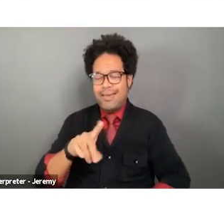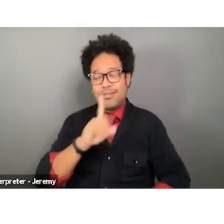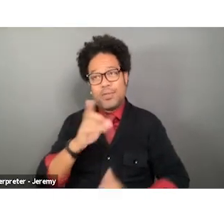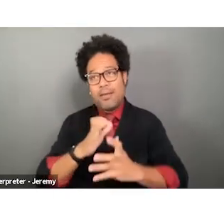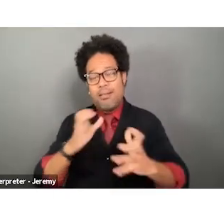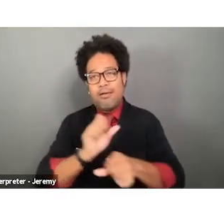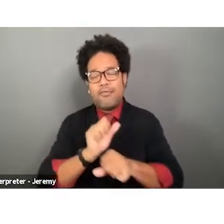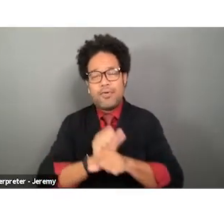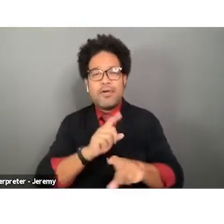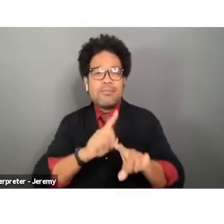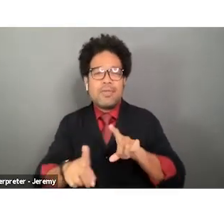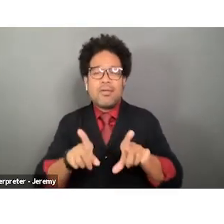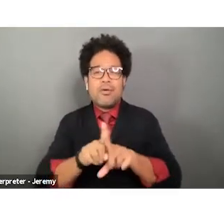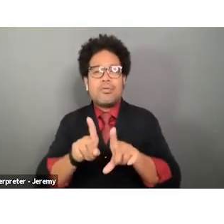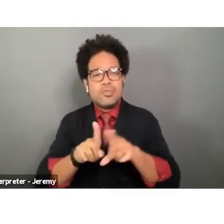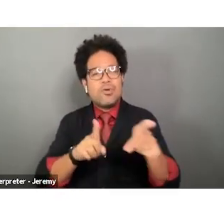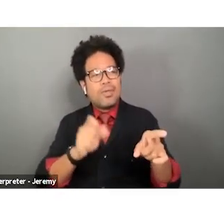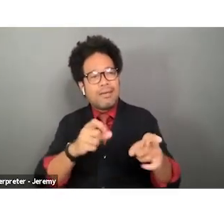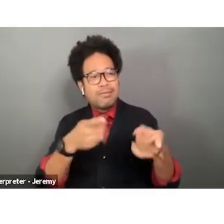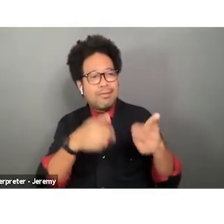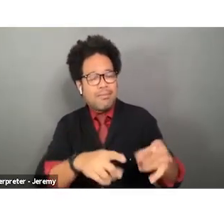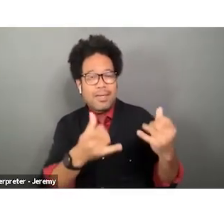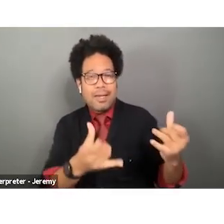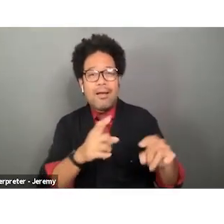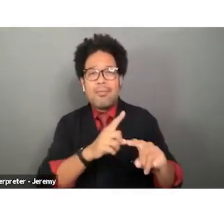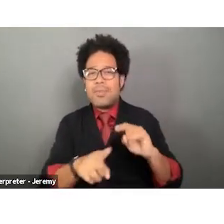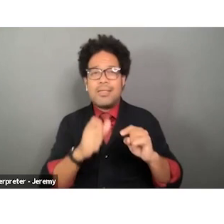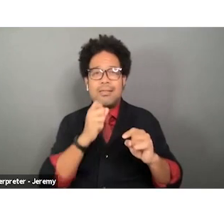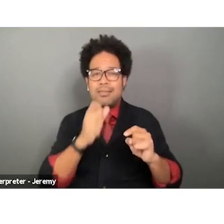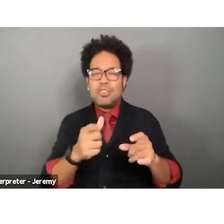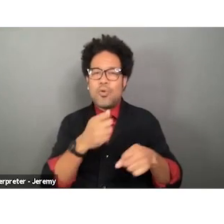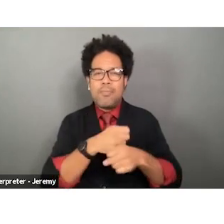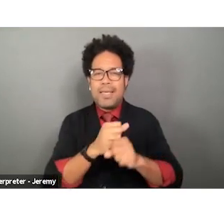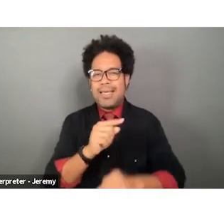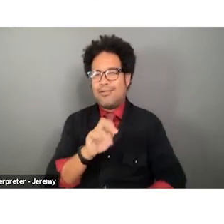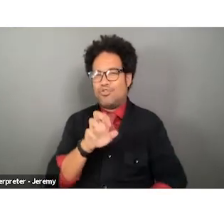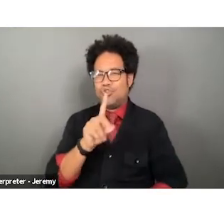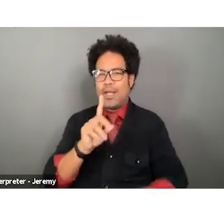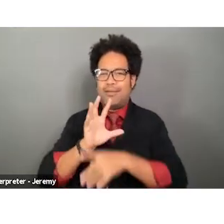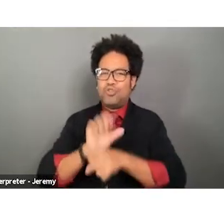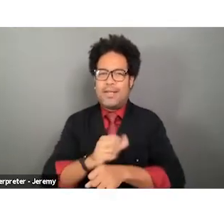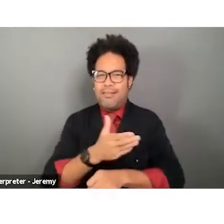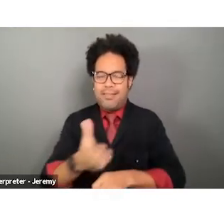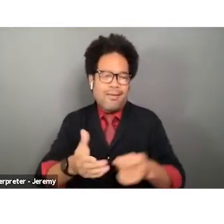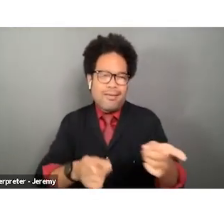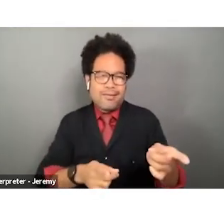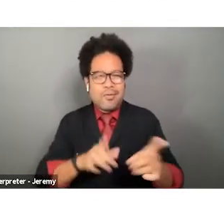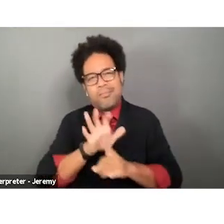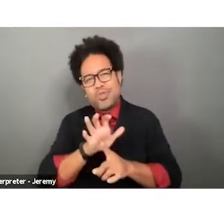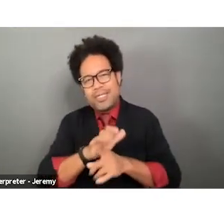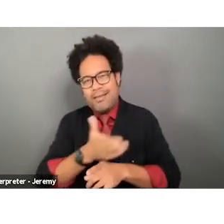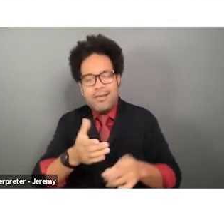I think it's also the analysis that, yes, it's happening now, but let's not make it a trendy thing. Let's see the DNA of this and see how we can make it